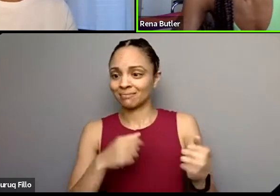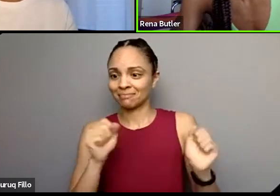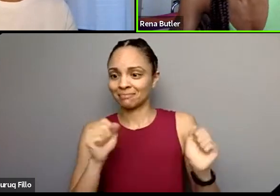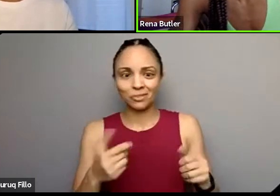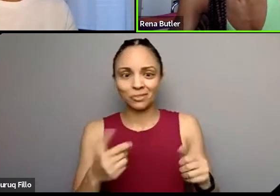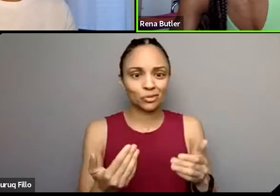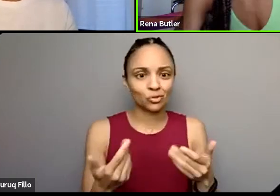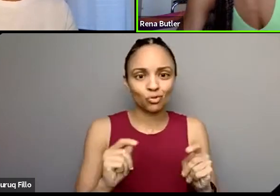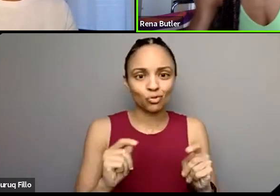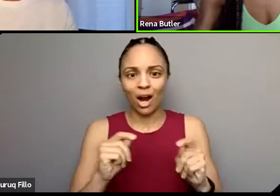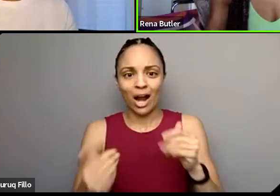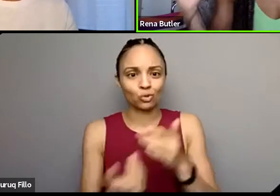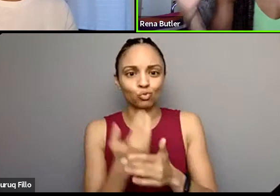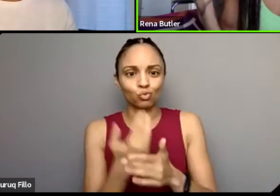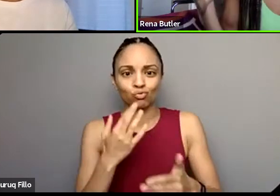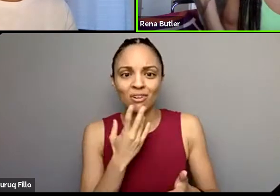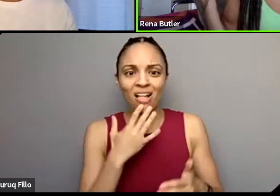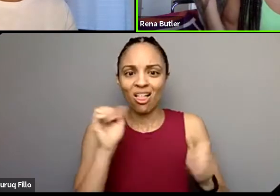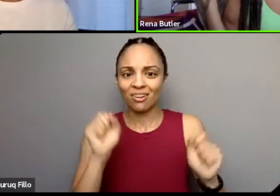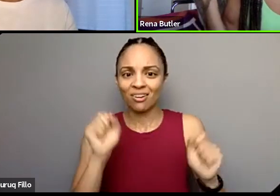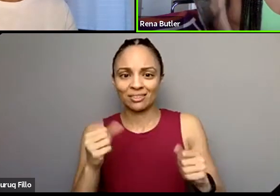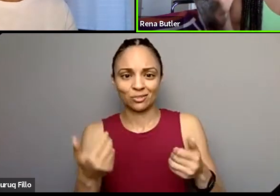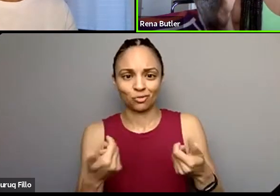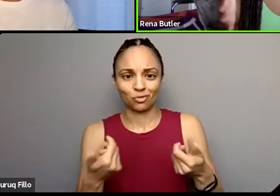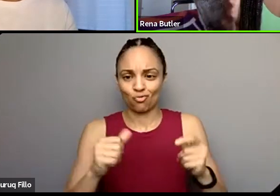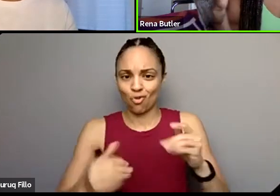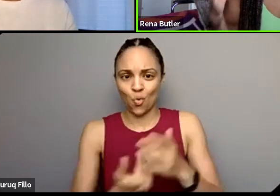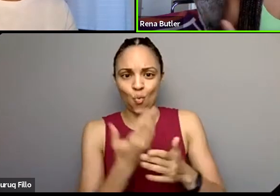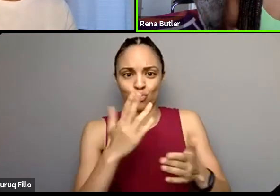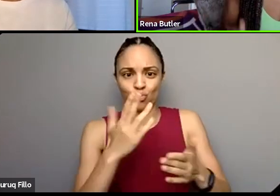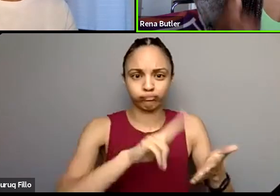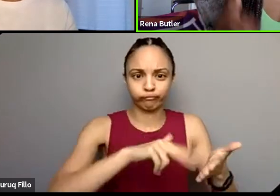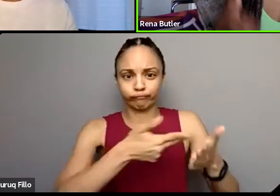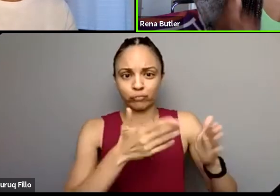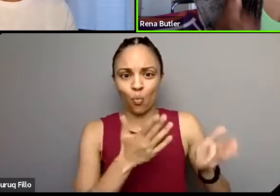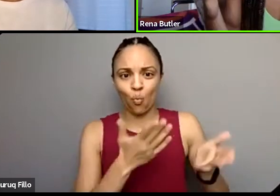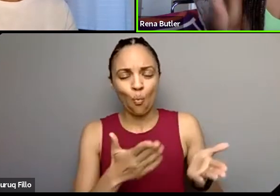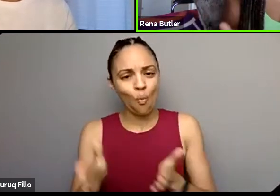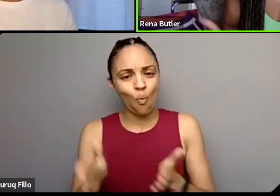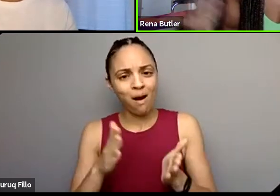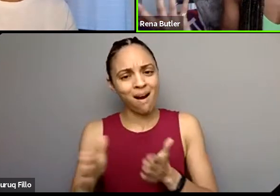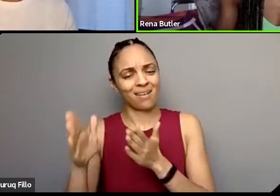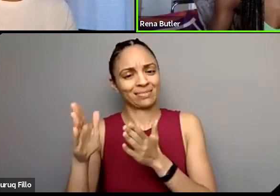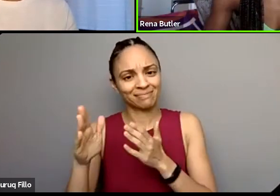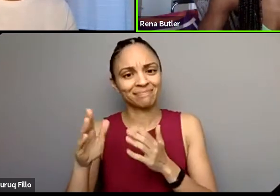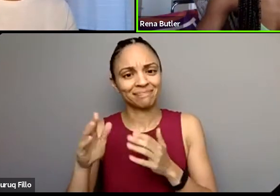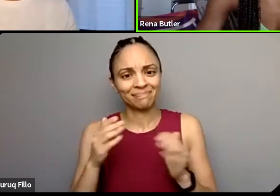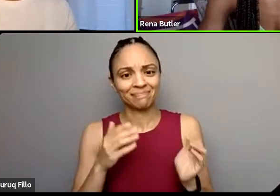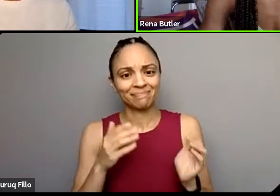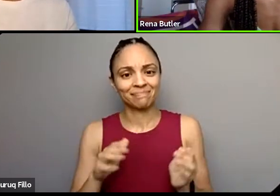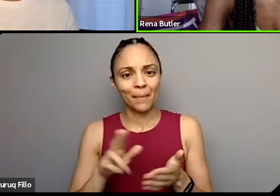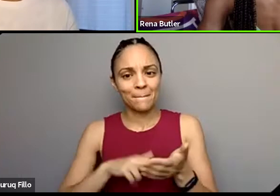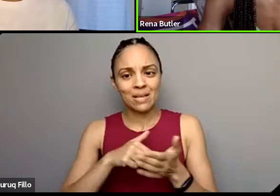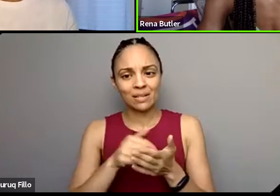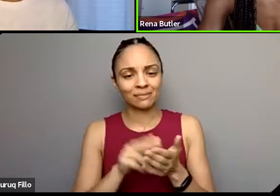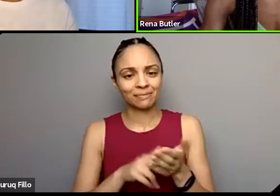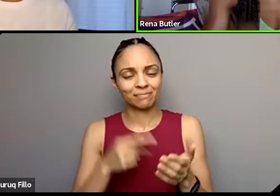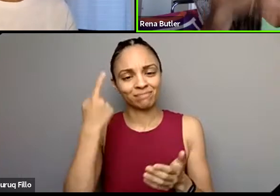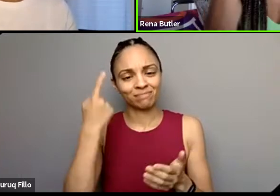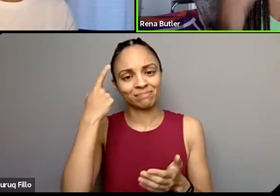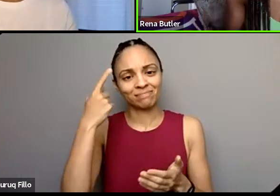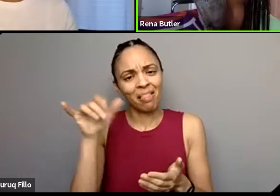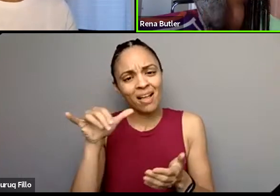you know, I don't want to be a monolithic creator. I want to be able